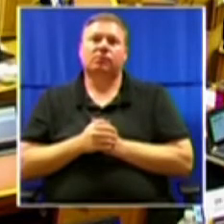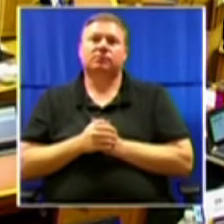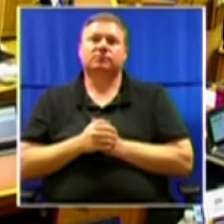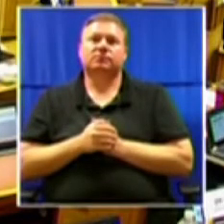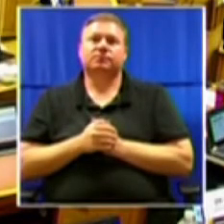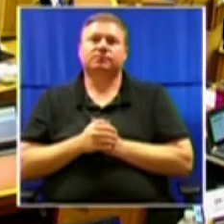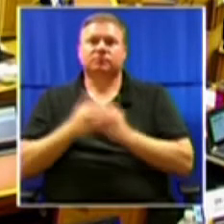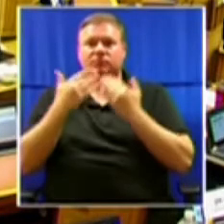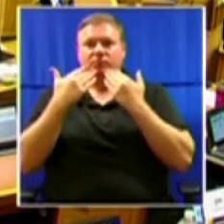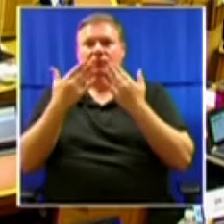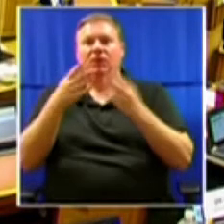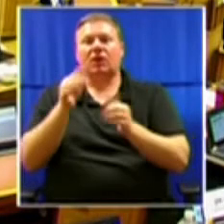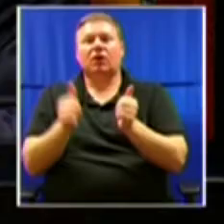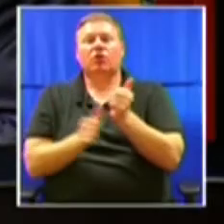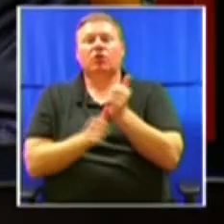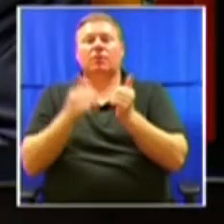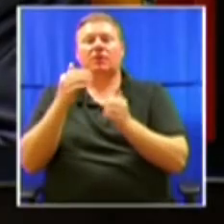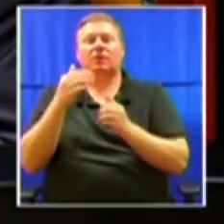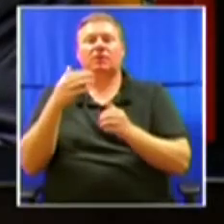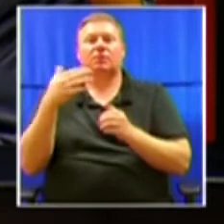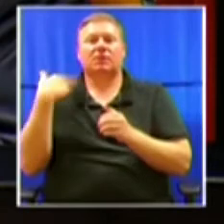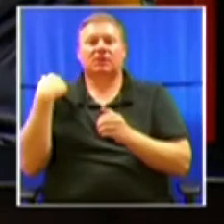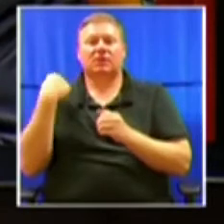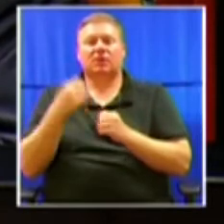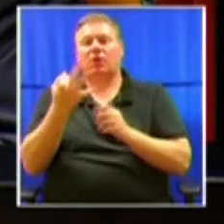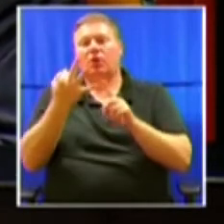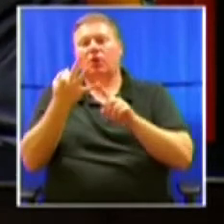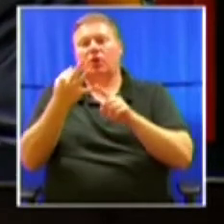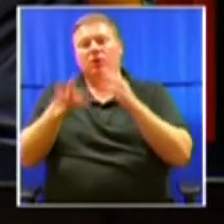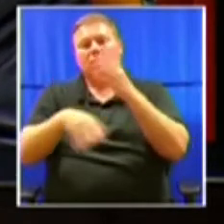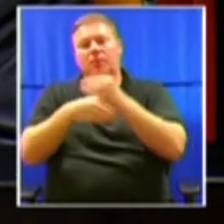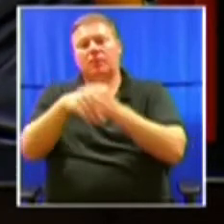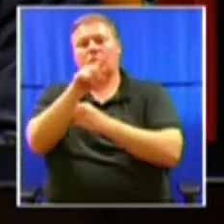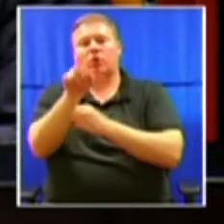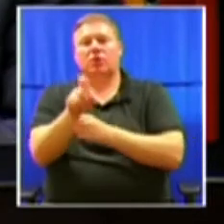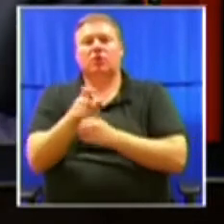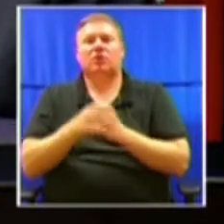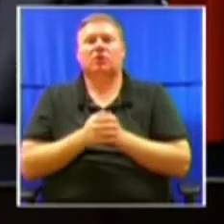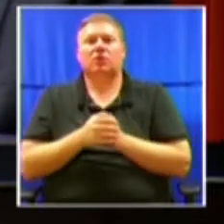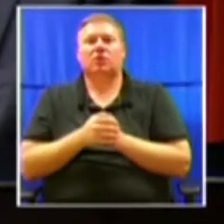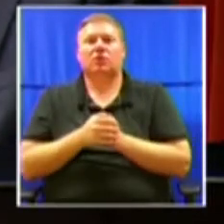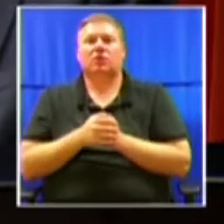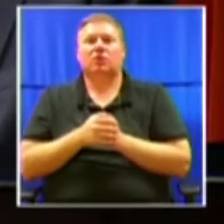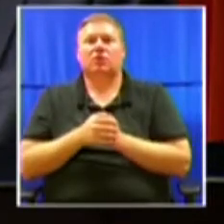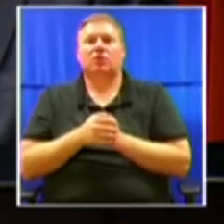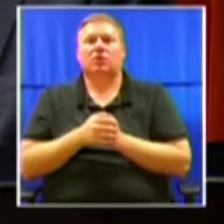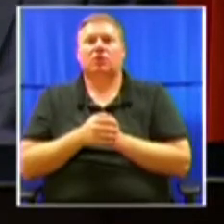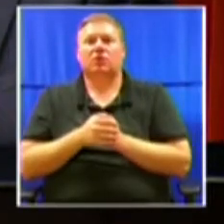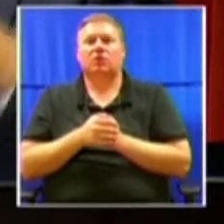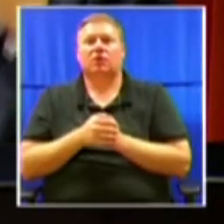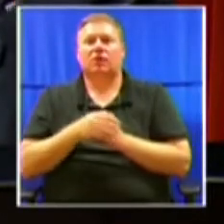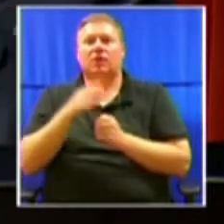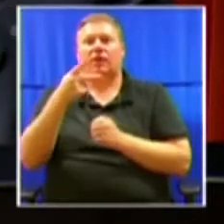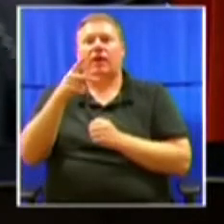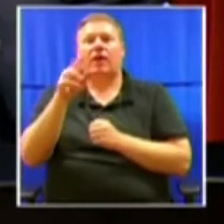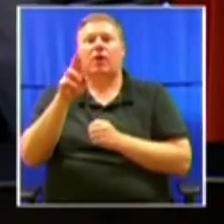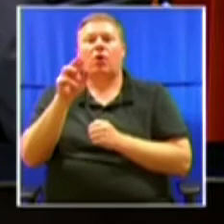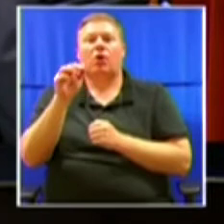Thank you, Honourable Deputy Minister. The third supplementary question will be asked by the Honourable KRJ Meshu.